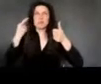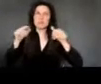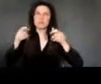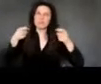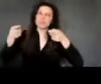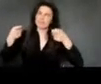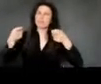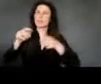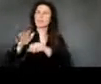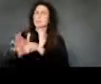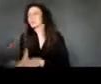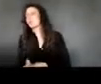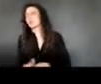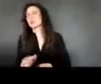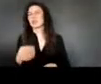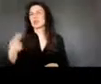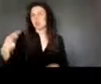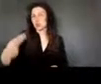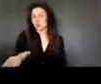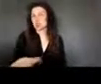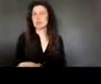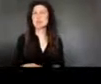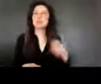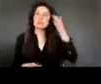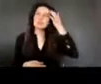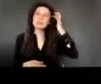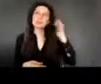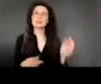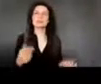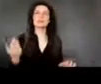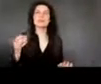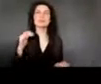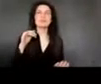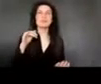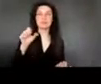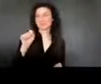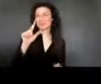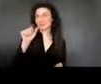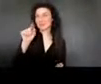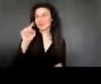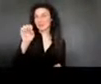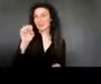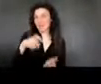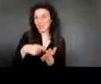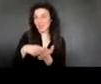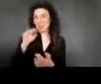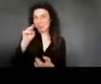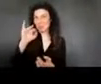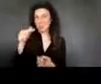And then, yeah, it's obviously at the heart of the subject matter, slate mining being like an inherently extractive